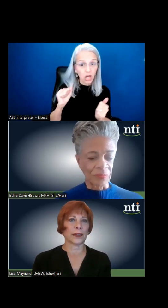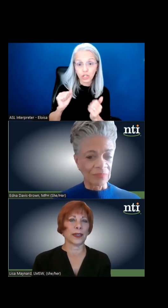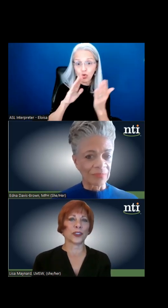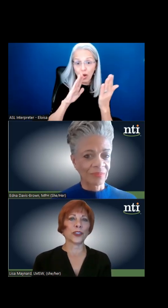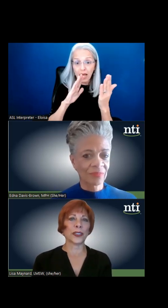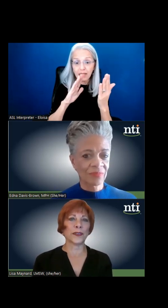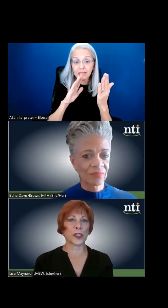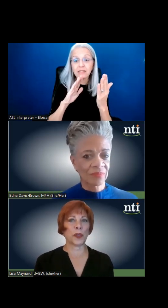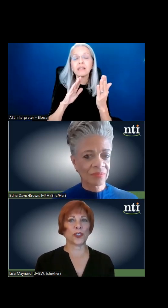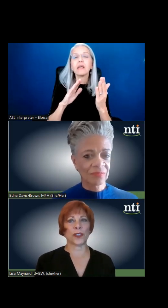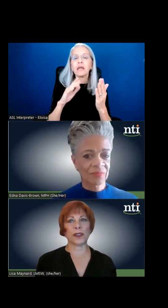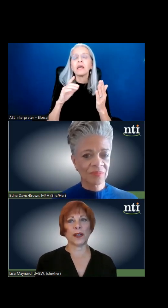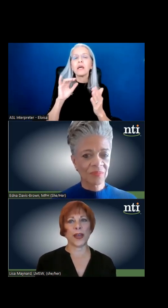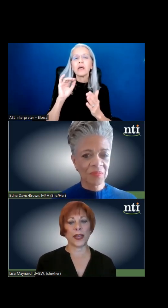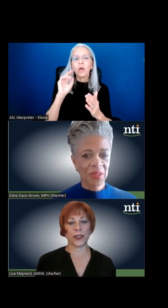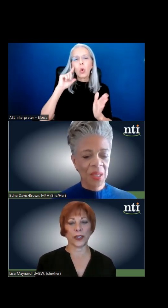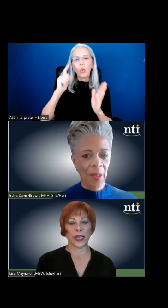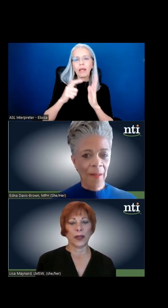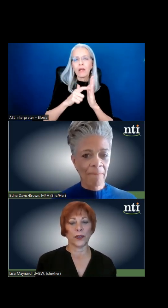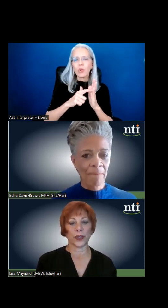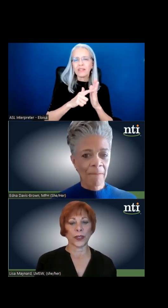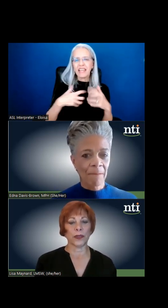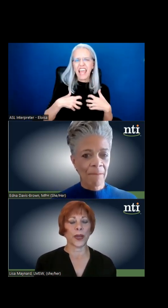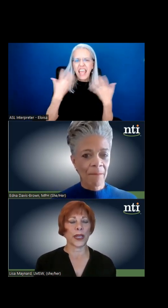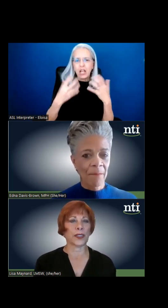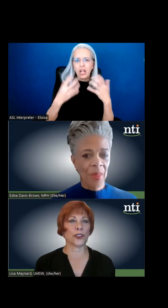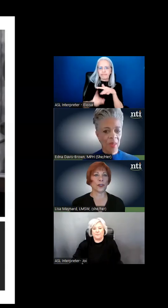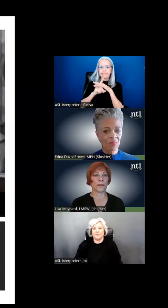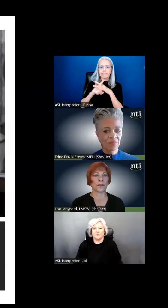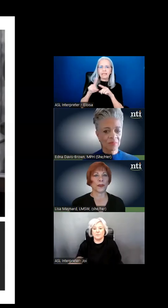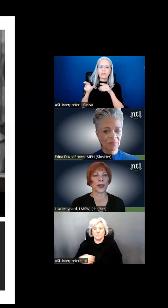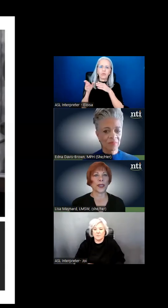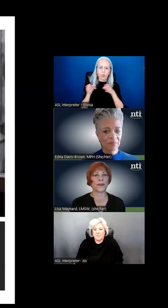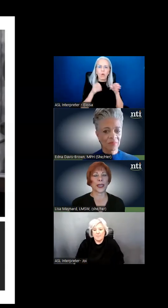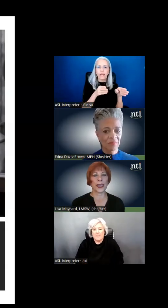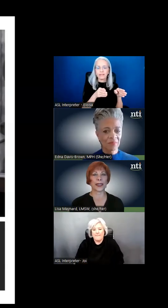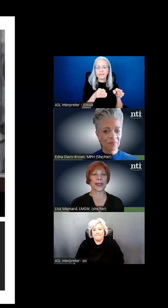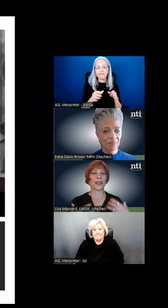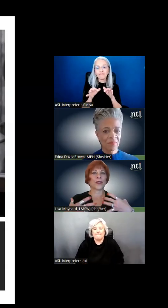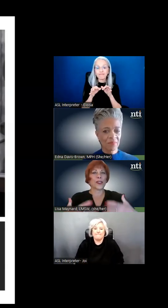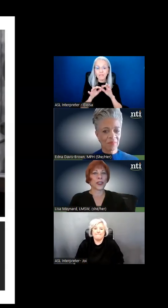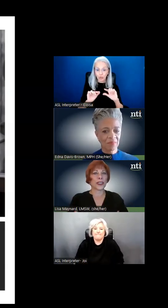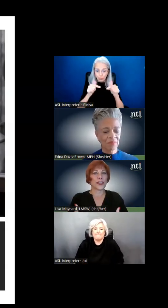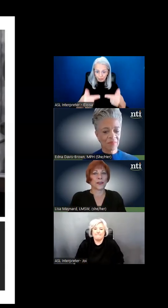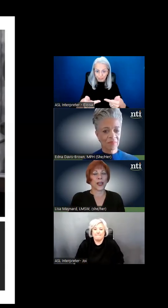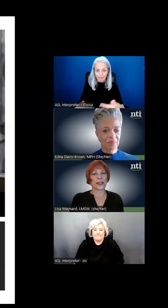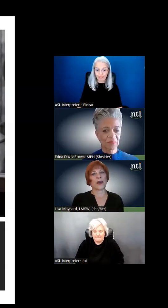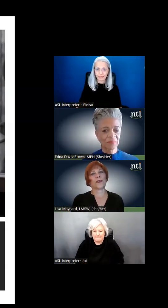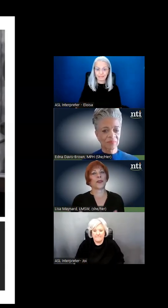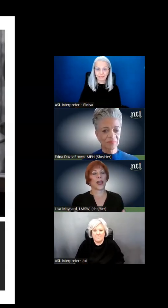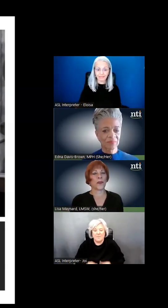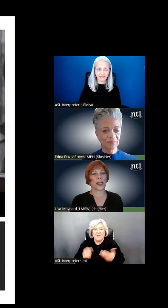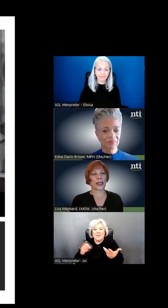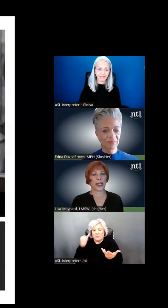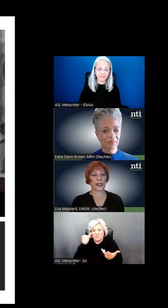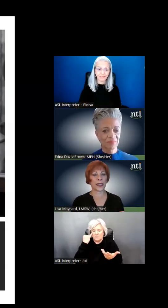there's alternative expressions of anger or rage, right? If they can't get those feelings of loss out,